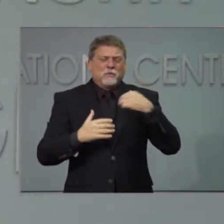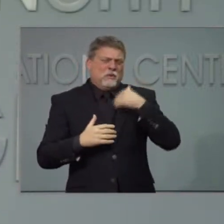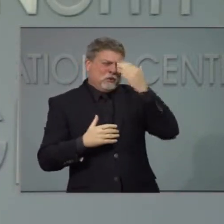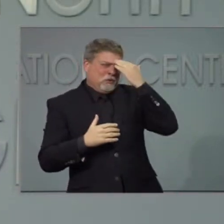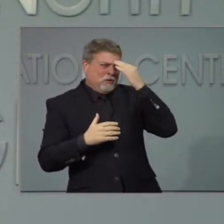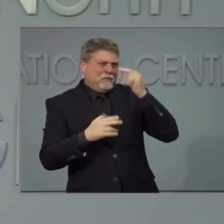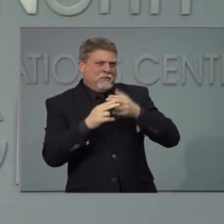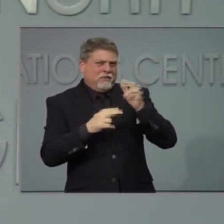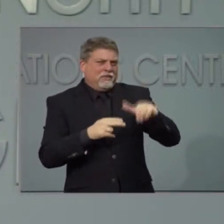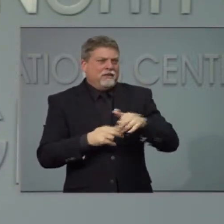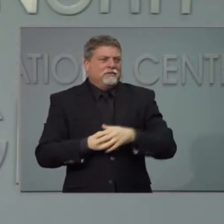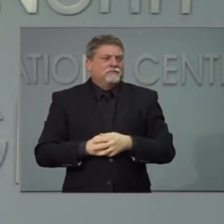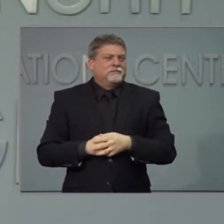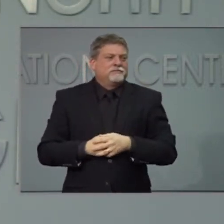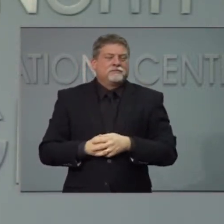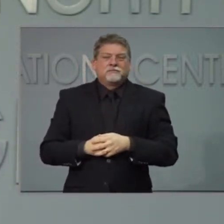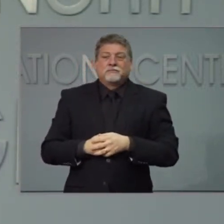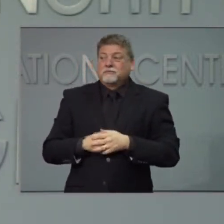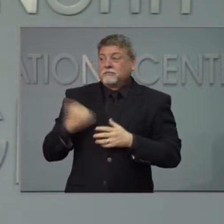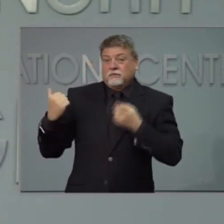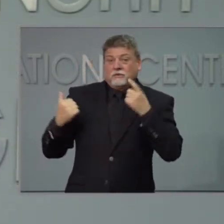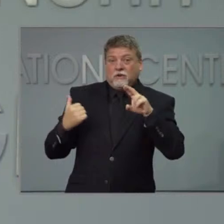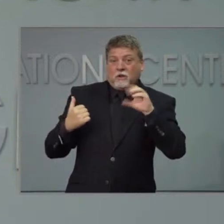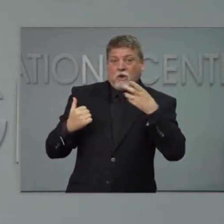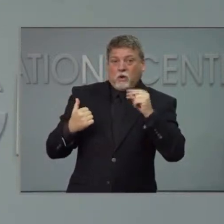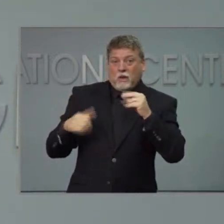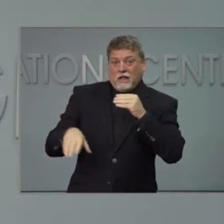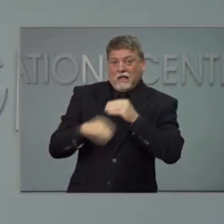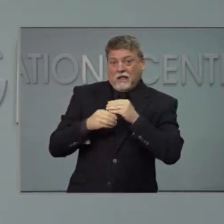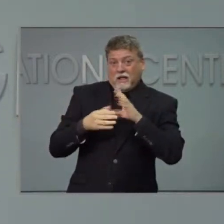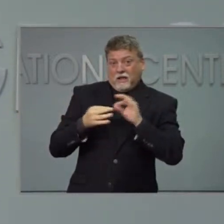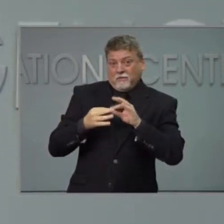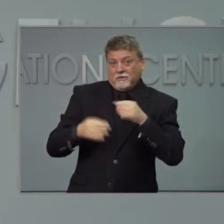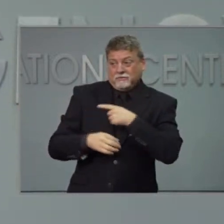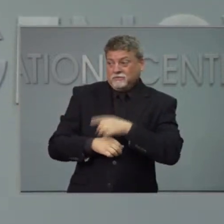And Dr. Cohen wants to add something to this.